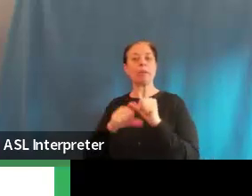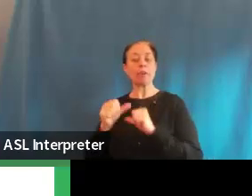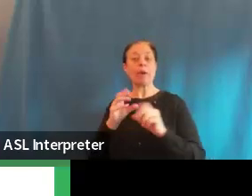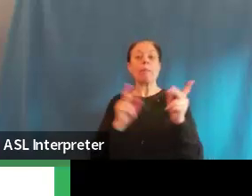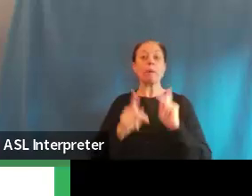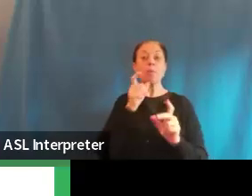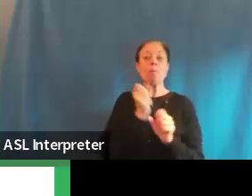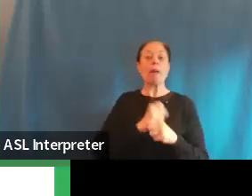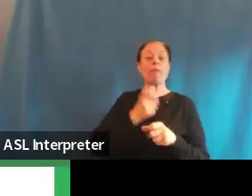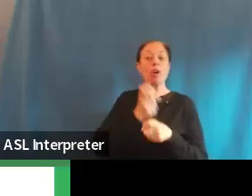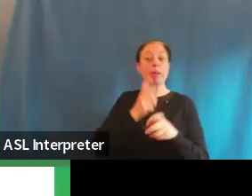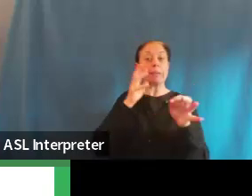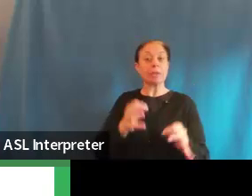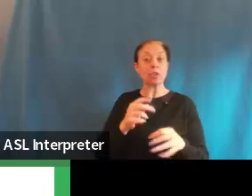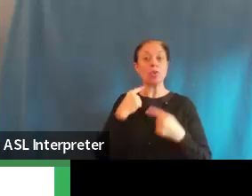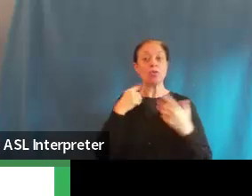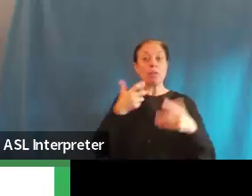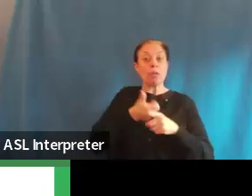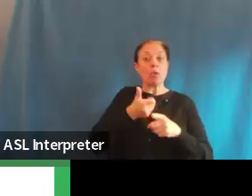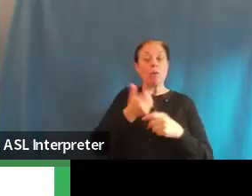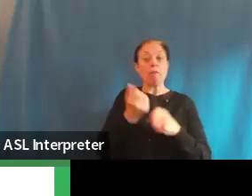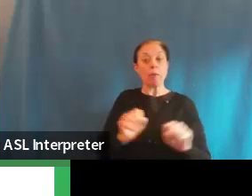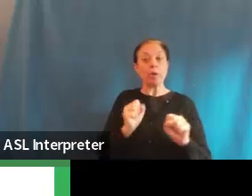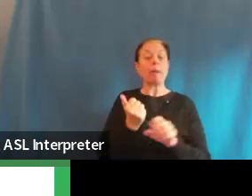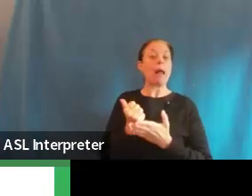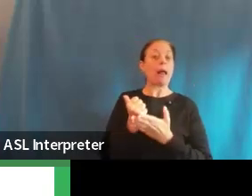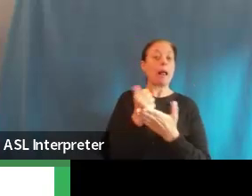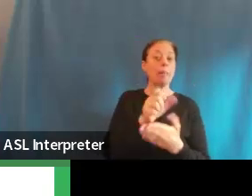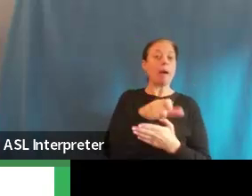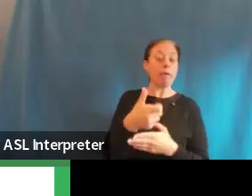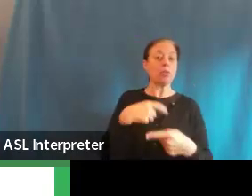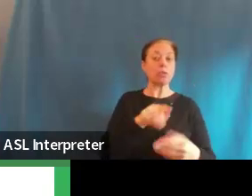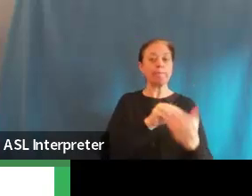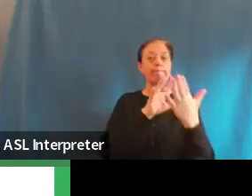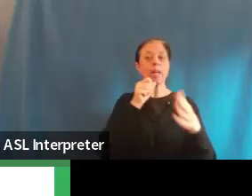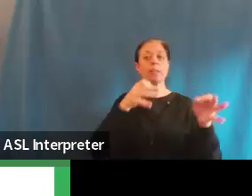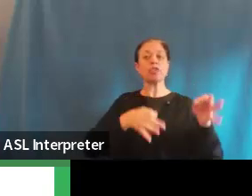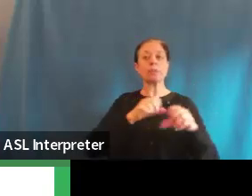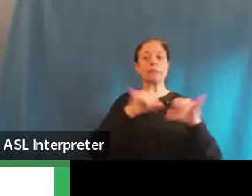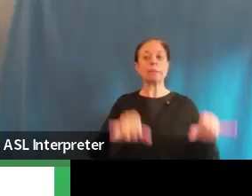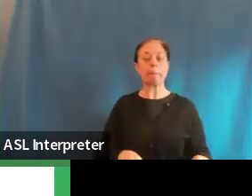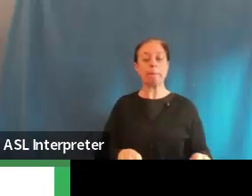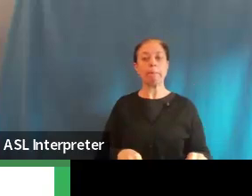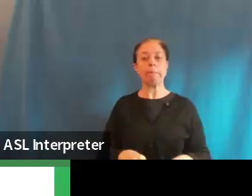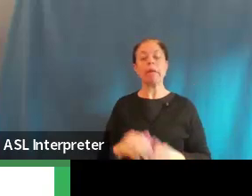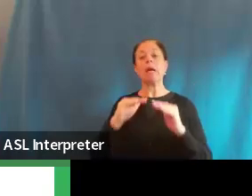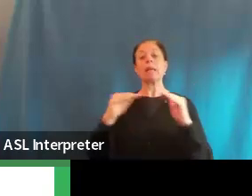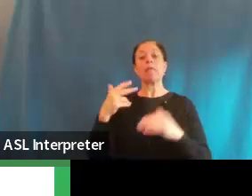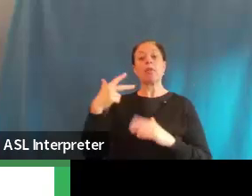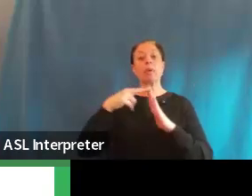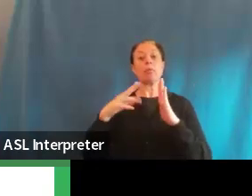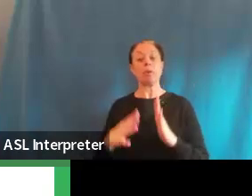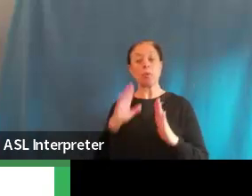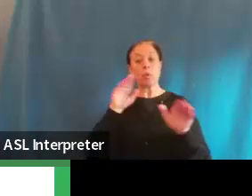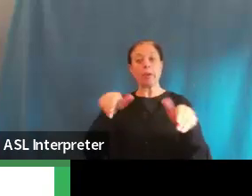made the hard decision to risk their own freedom to help others in the face of an unjust system. This level 3 reader will